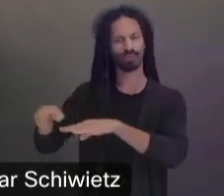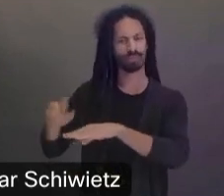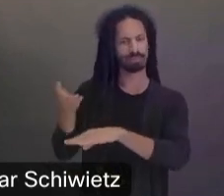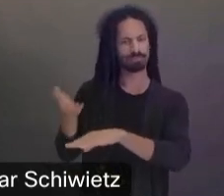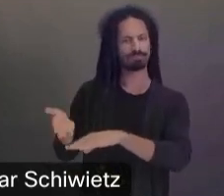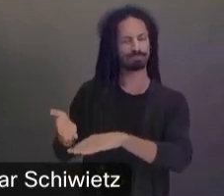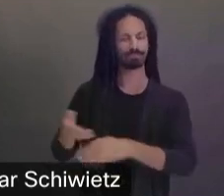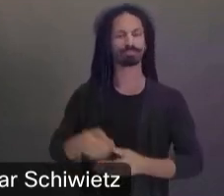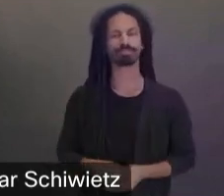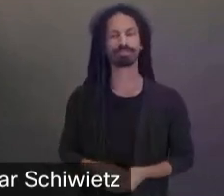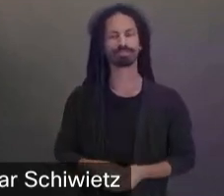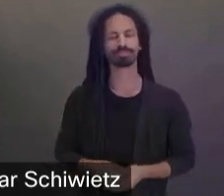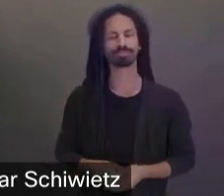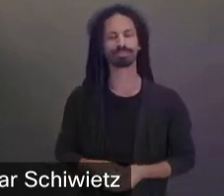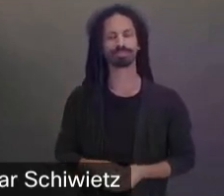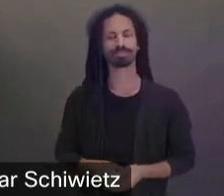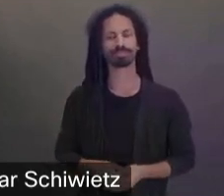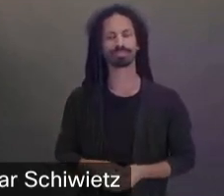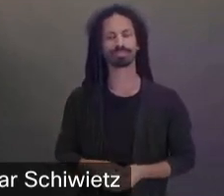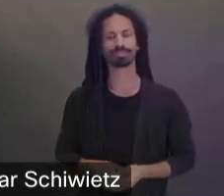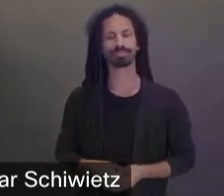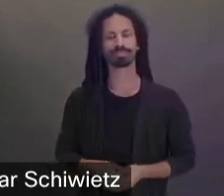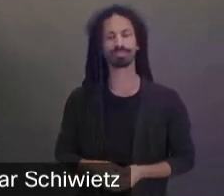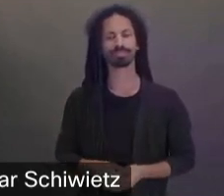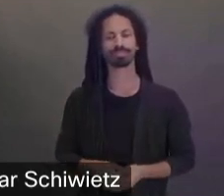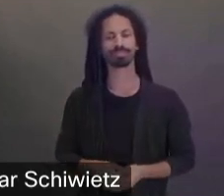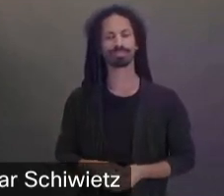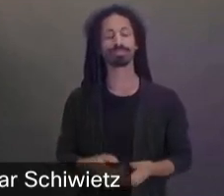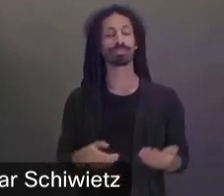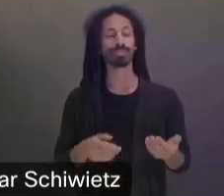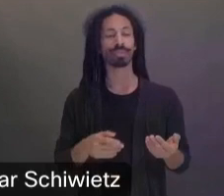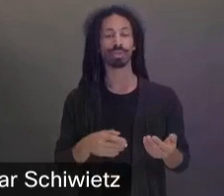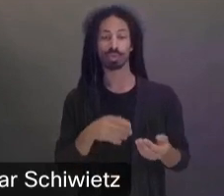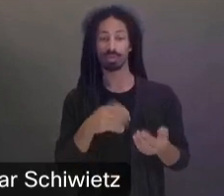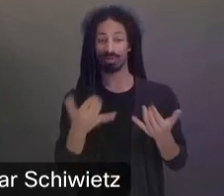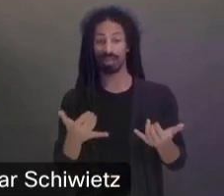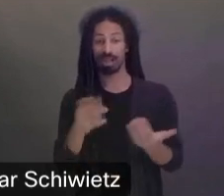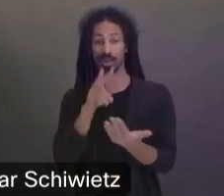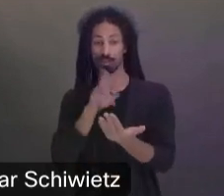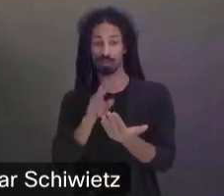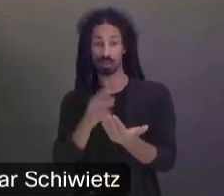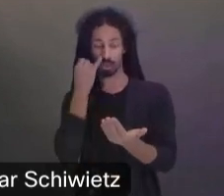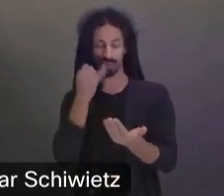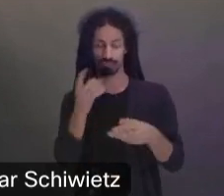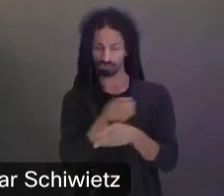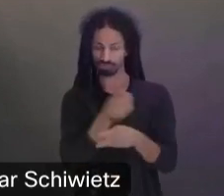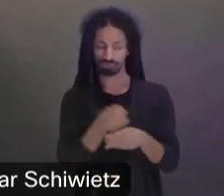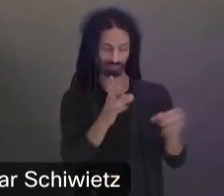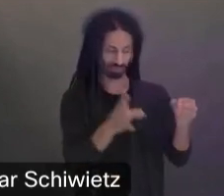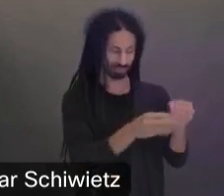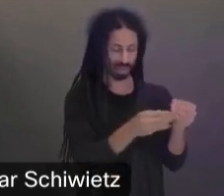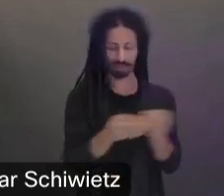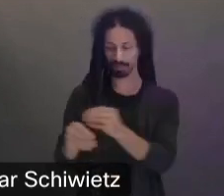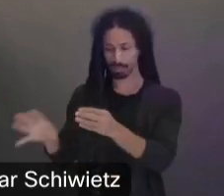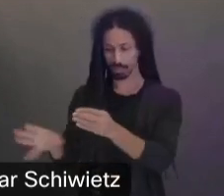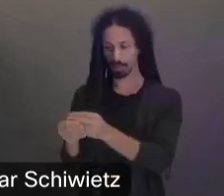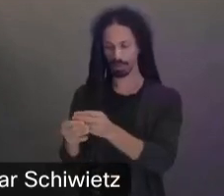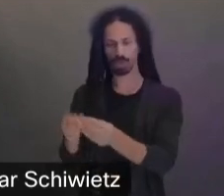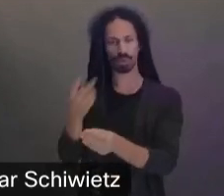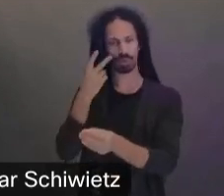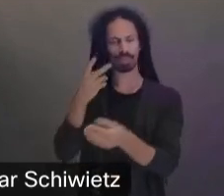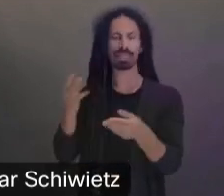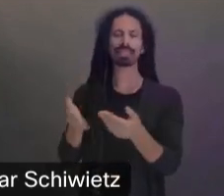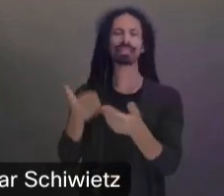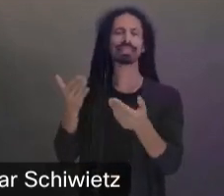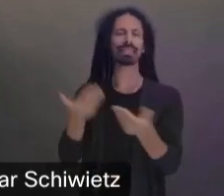because then the reader can easily find the reference entry by knowing who was the author and what was